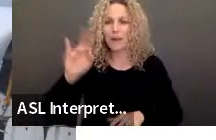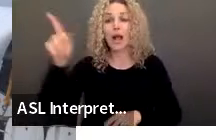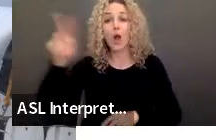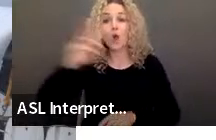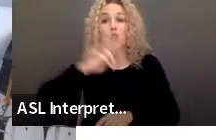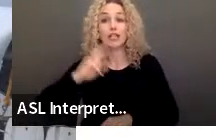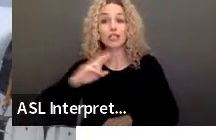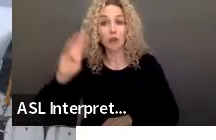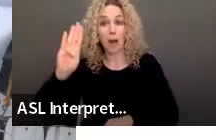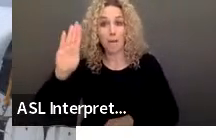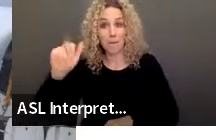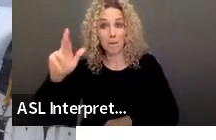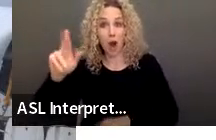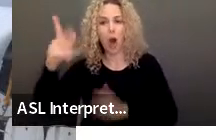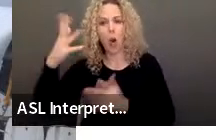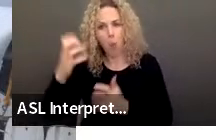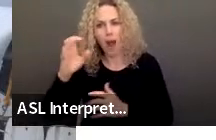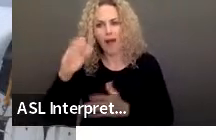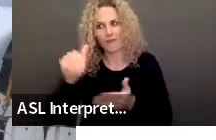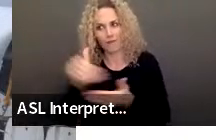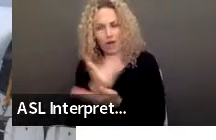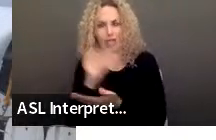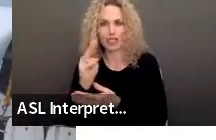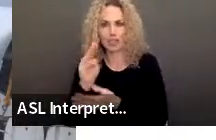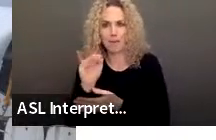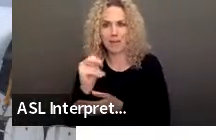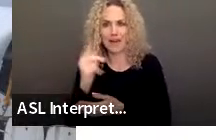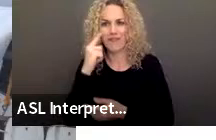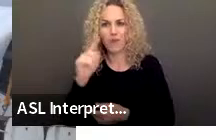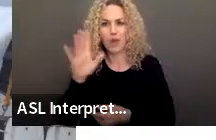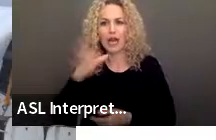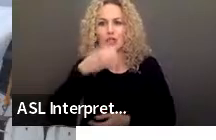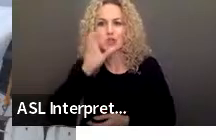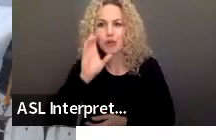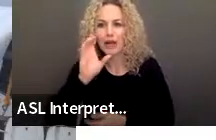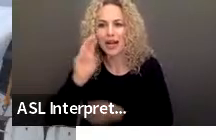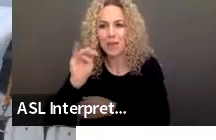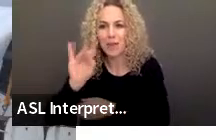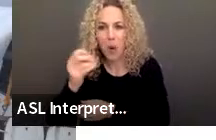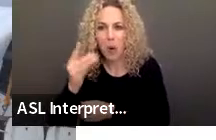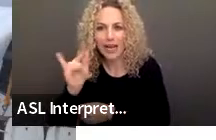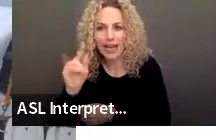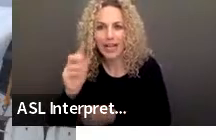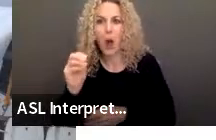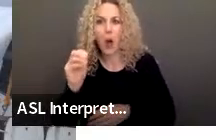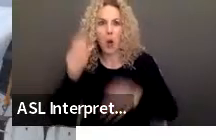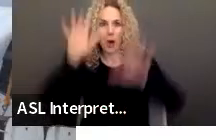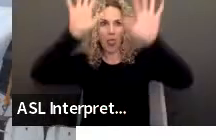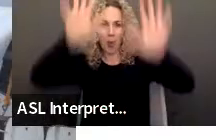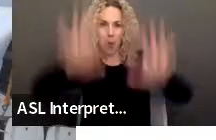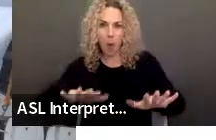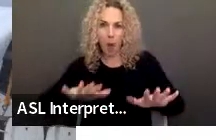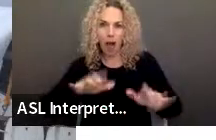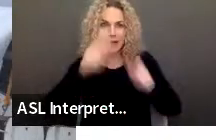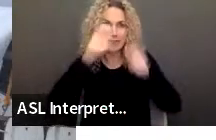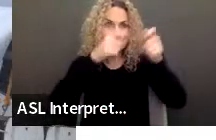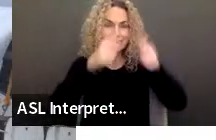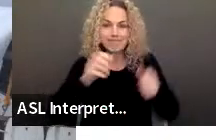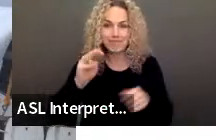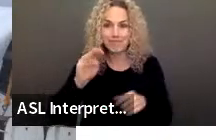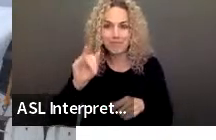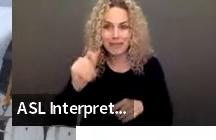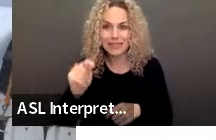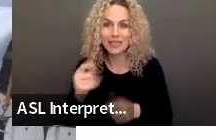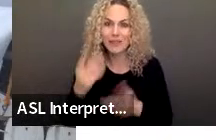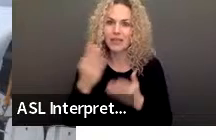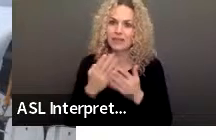for their mojitos. And so, we talked about people coming in and harvesting from the mojito wall. But you can, if